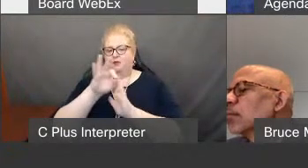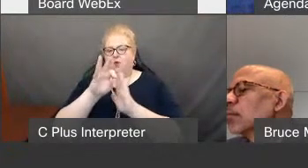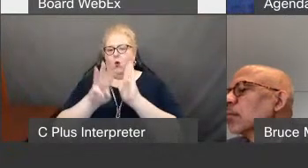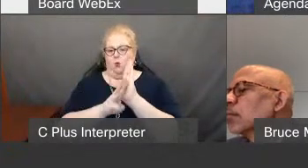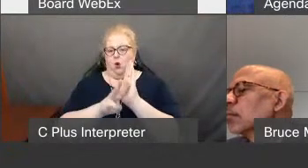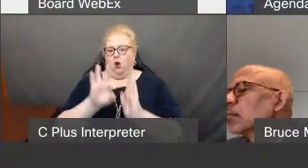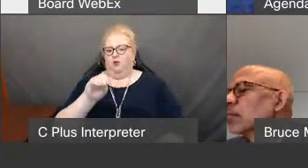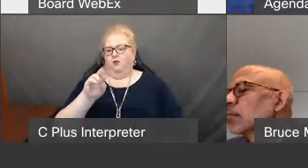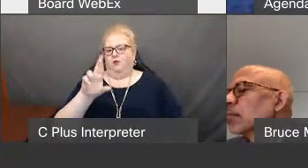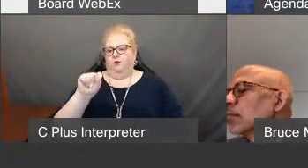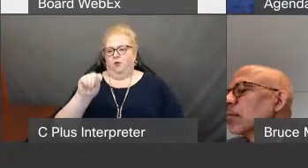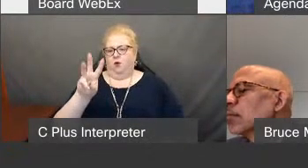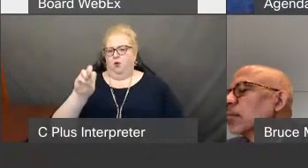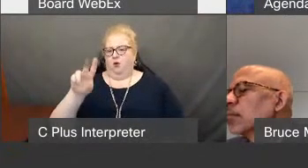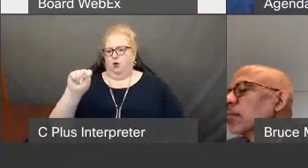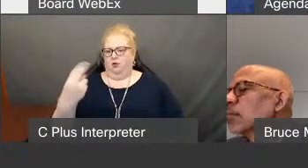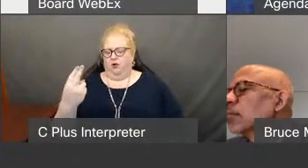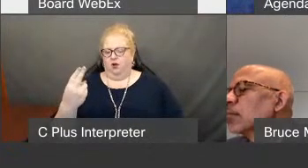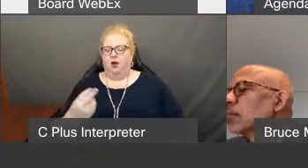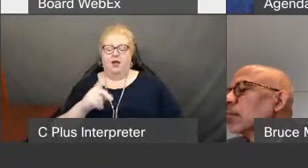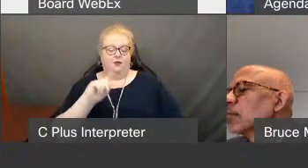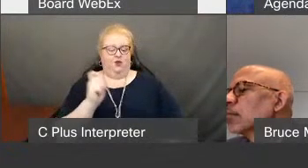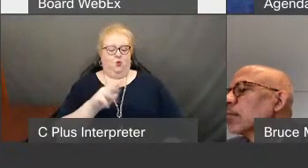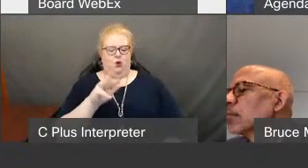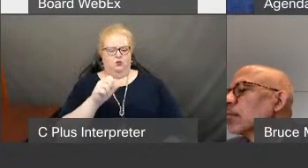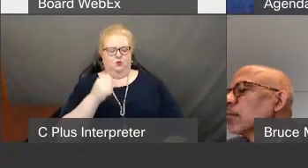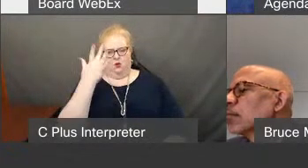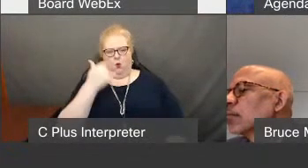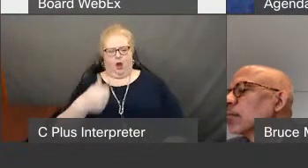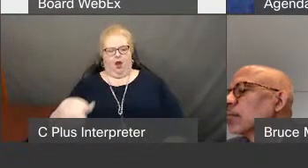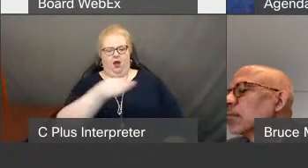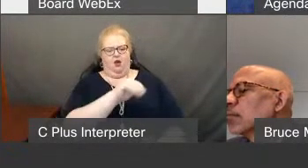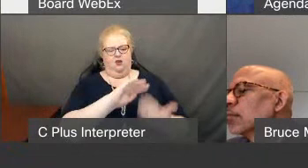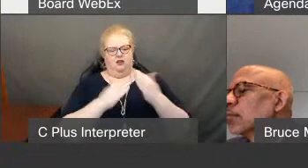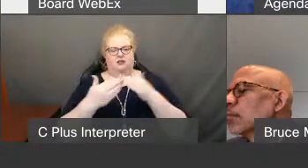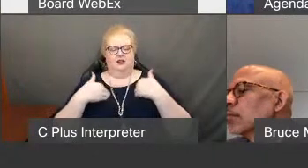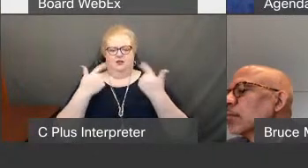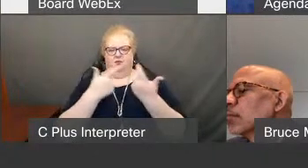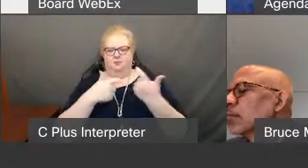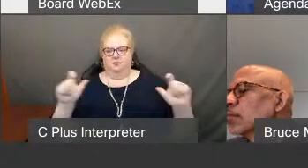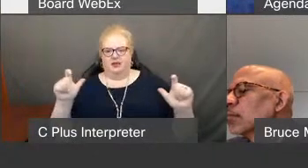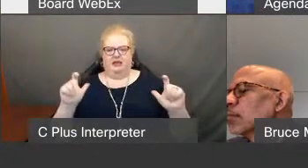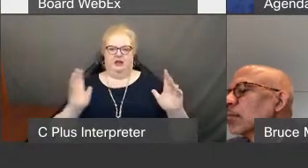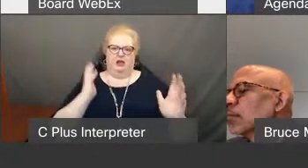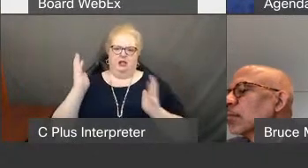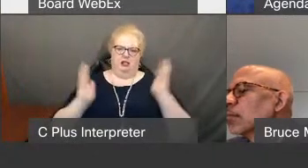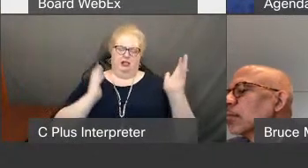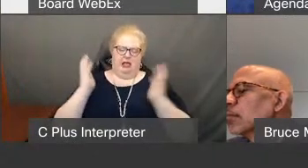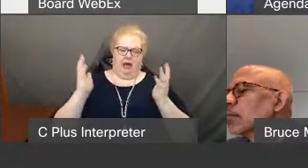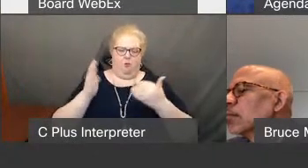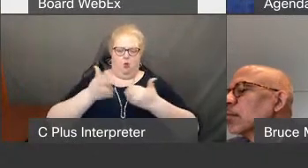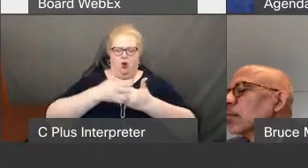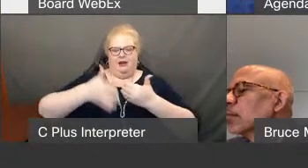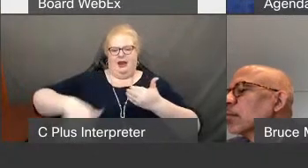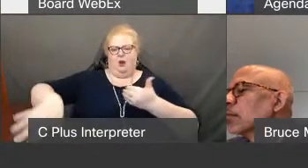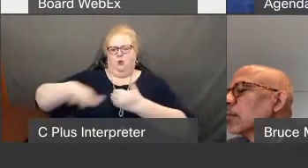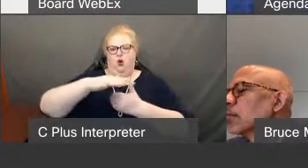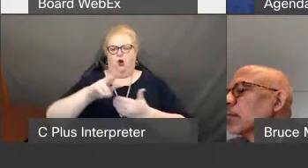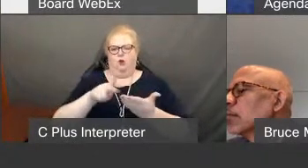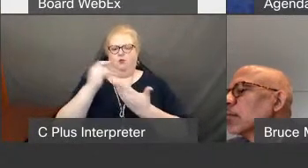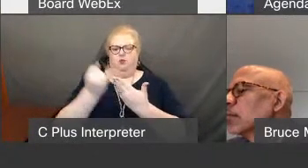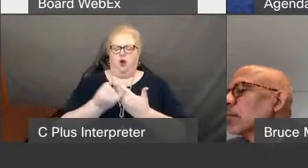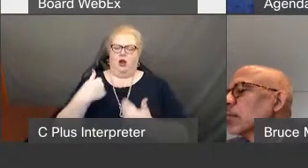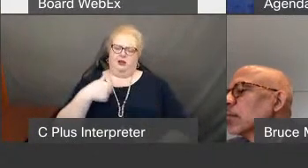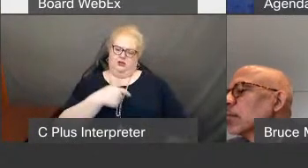was, why do all these other cities have these big, elaborate neighborhood projects going on, and we